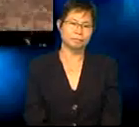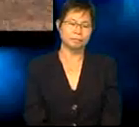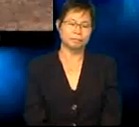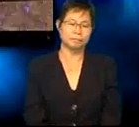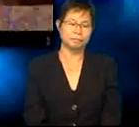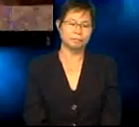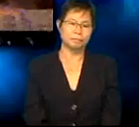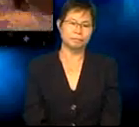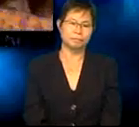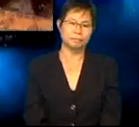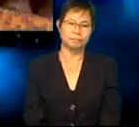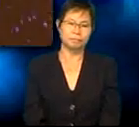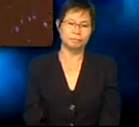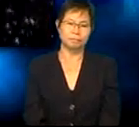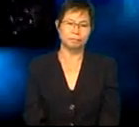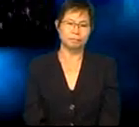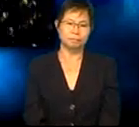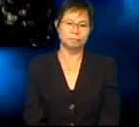The brain.